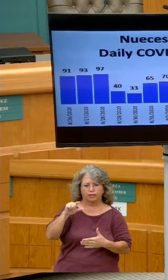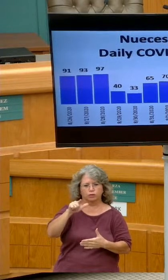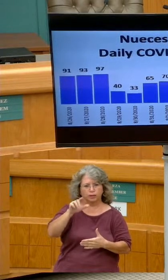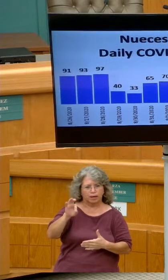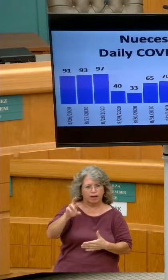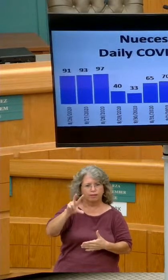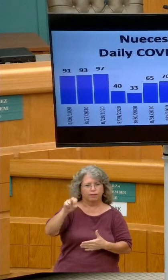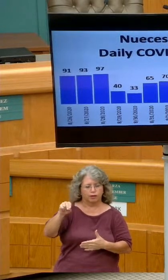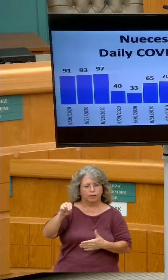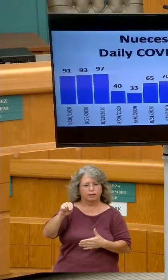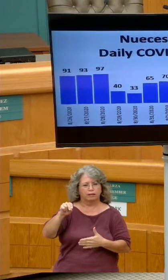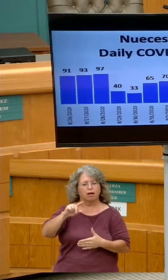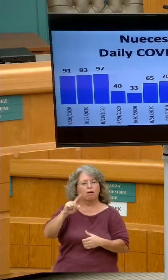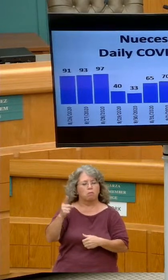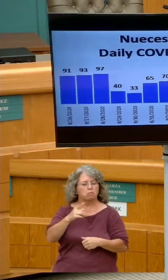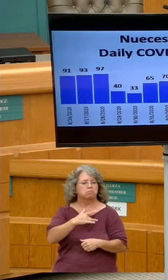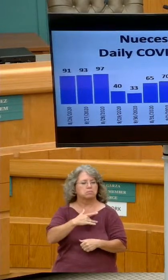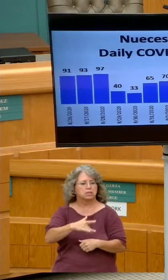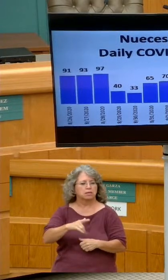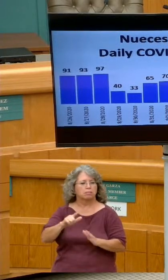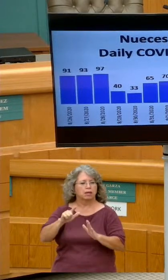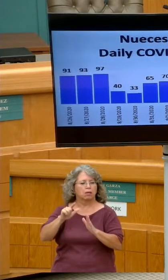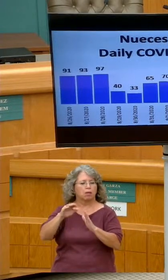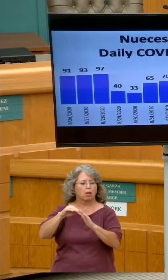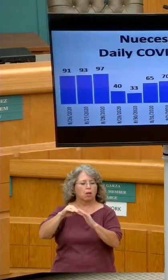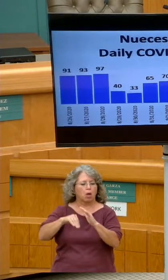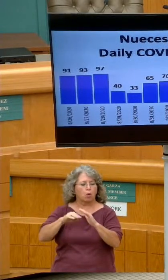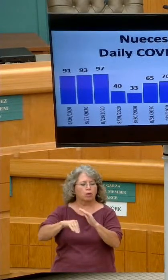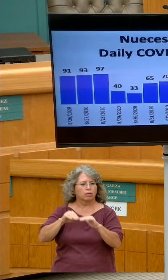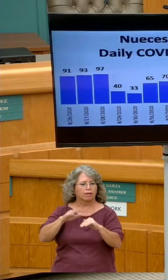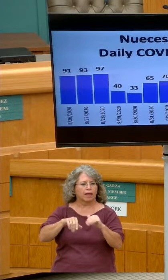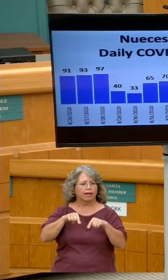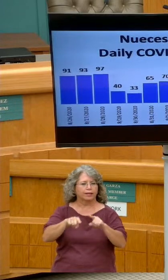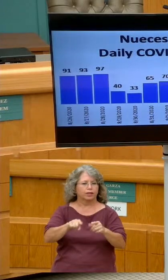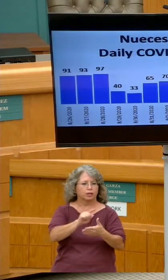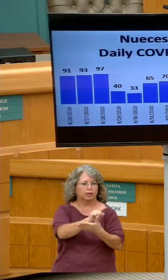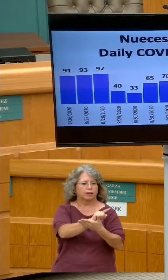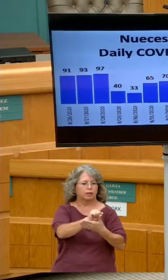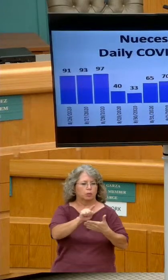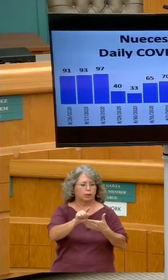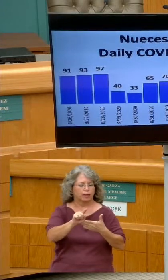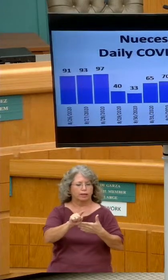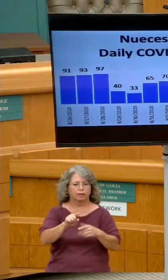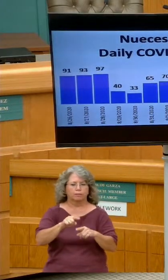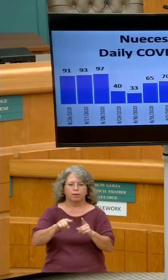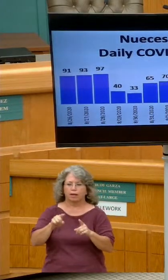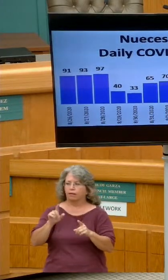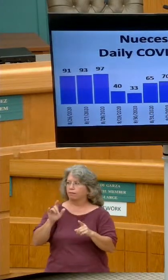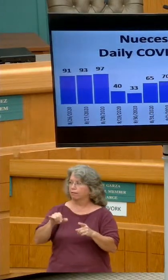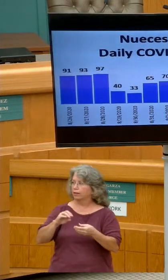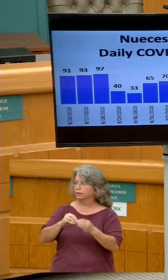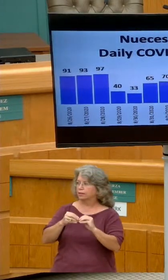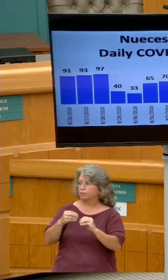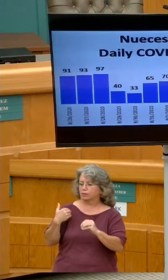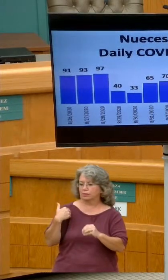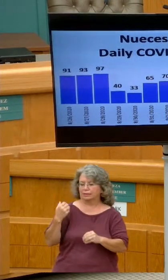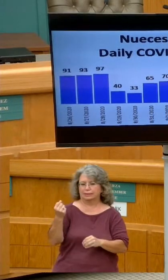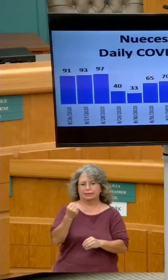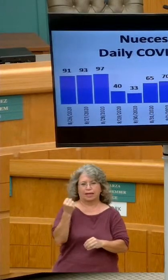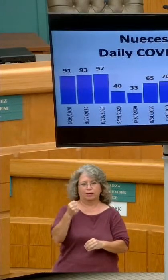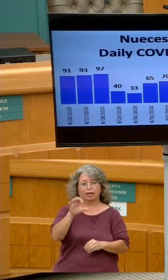they're normally lower than during the work week, so 40 and 33. But then this number here on Saturday